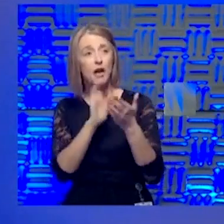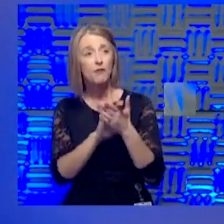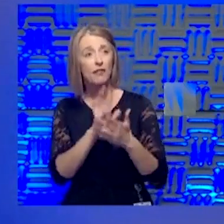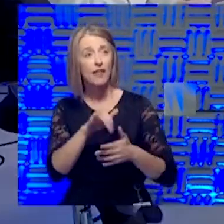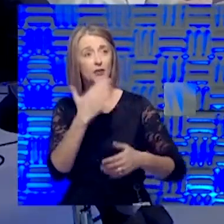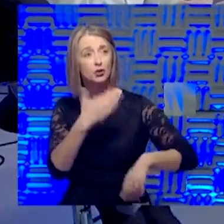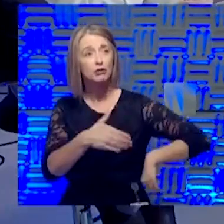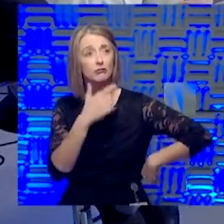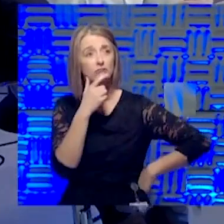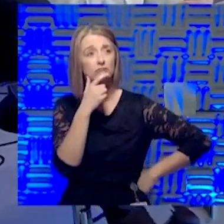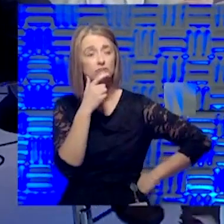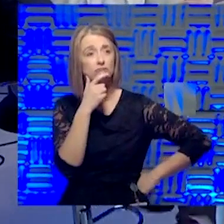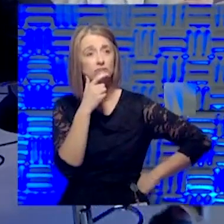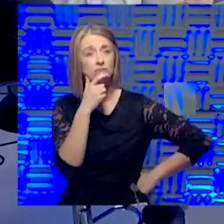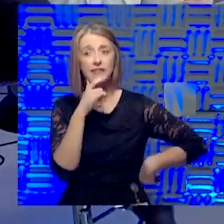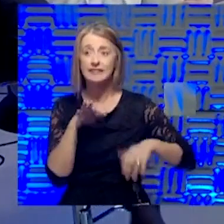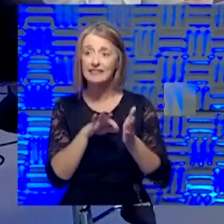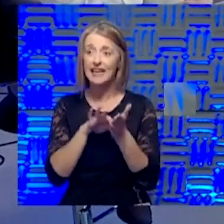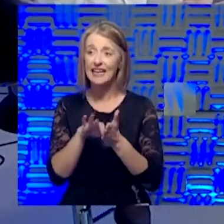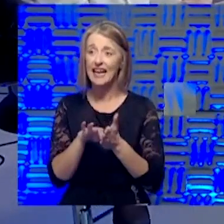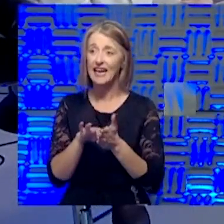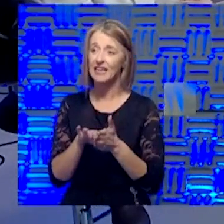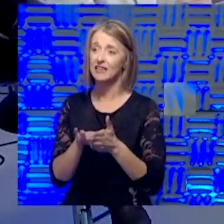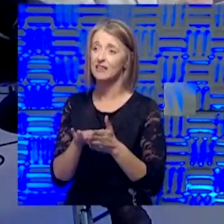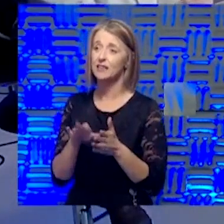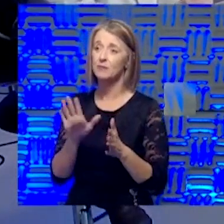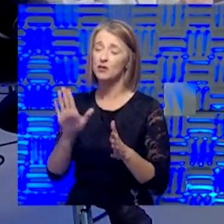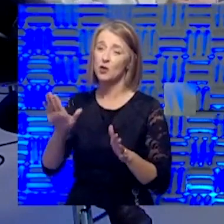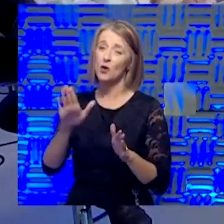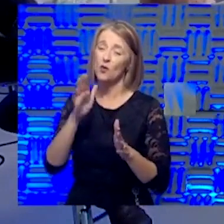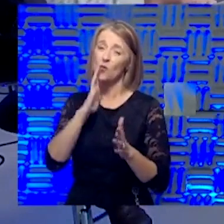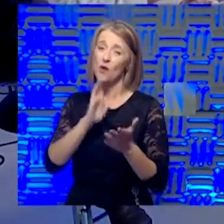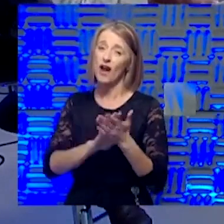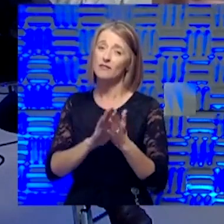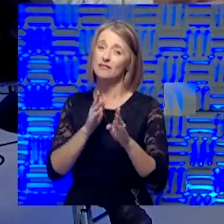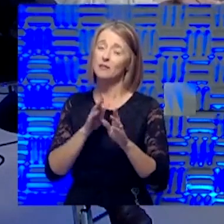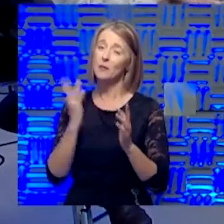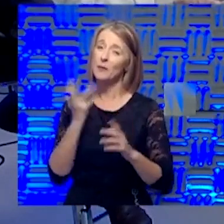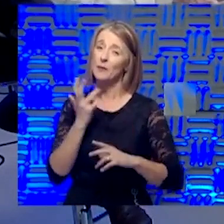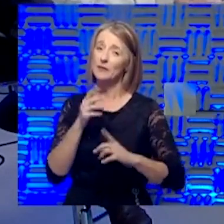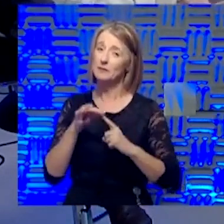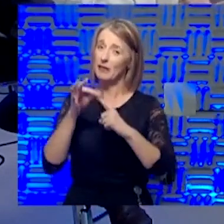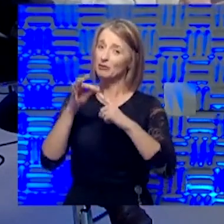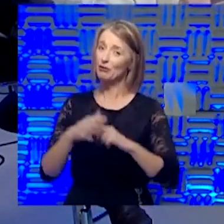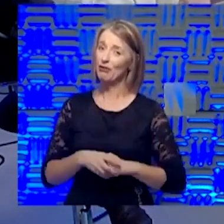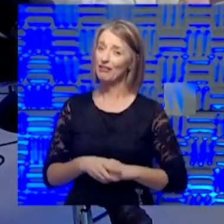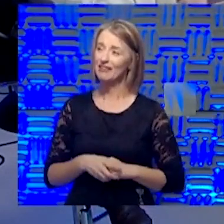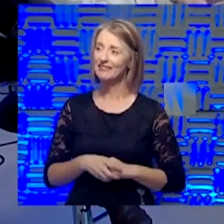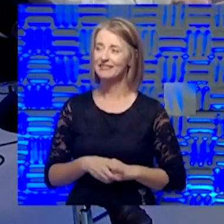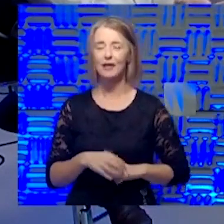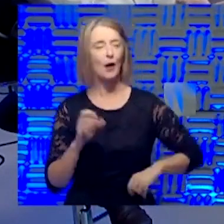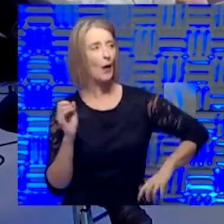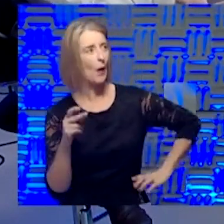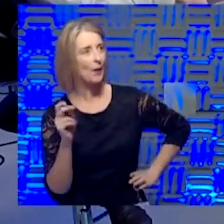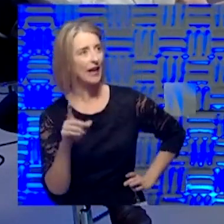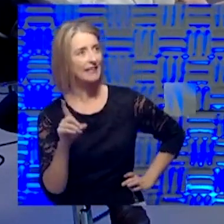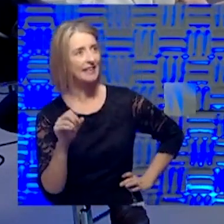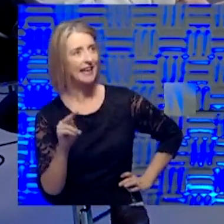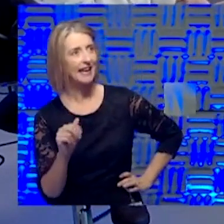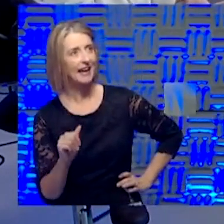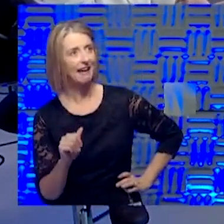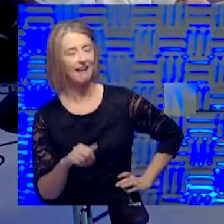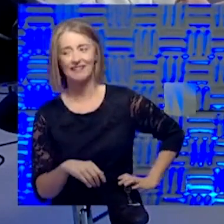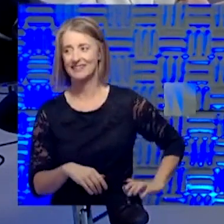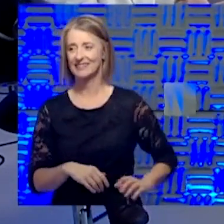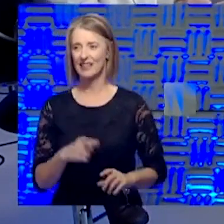good thing. I think that does that count? Well, but too? she's exceptional, and I think she has to say that about you. Okay, Dan. She has to Are call you in coming and back to the